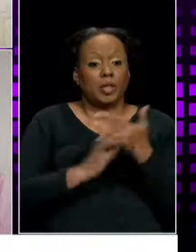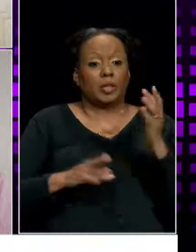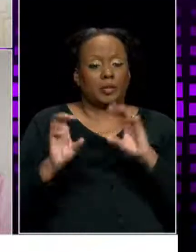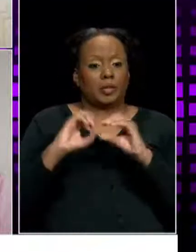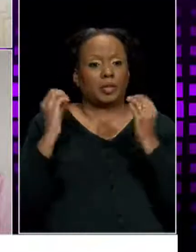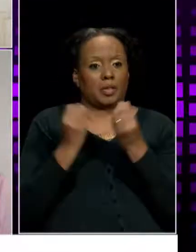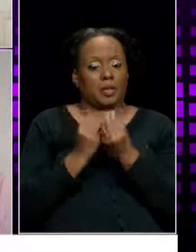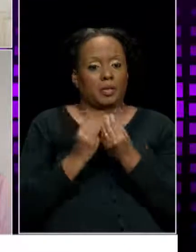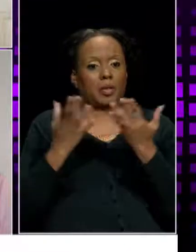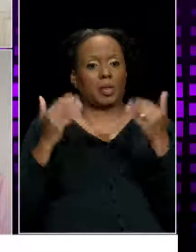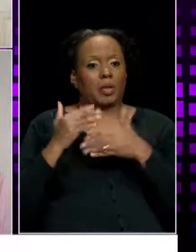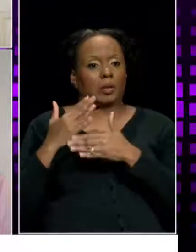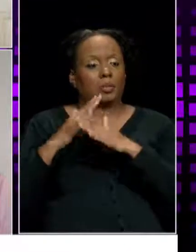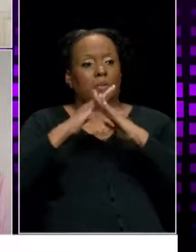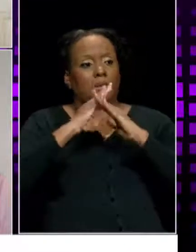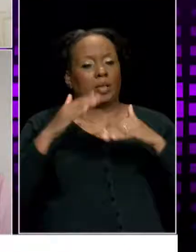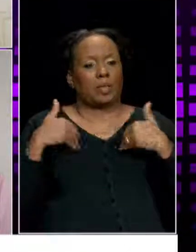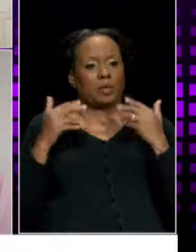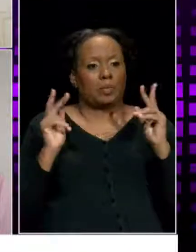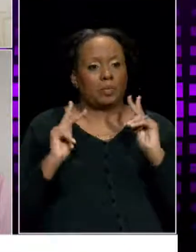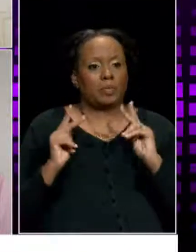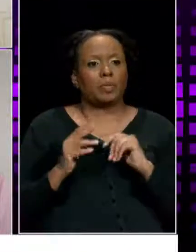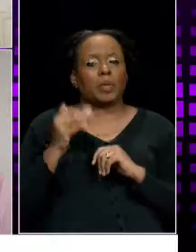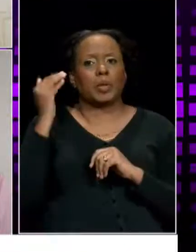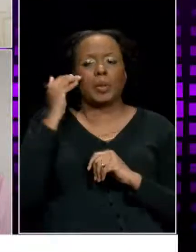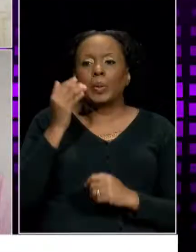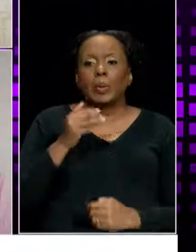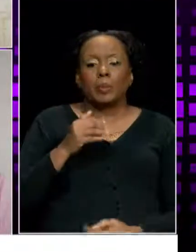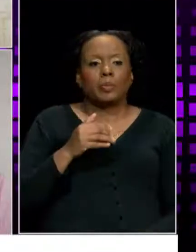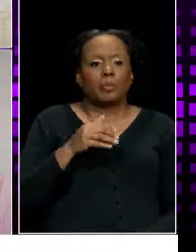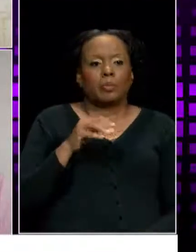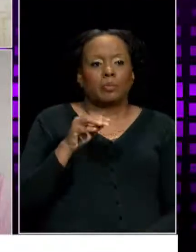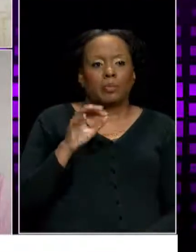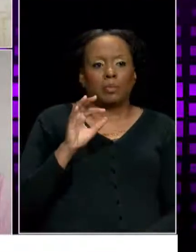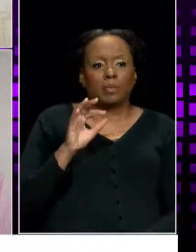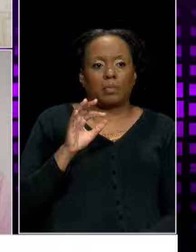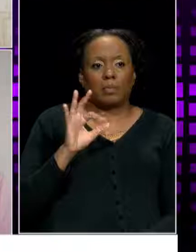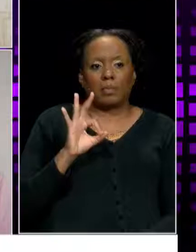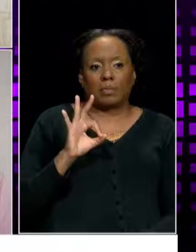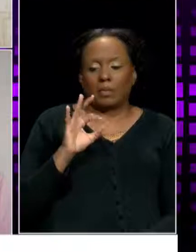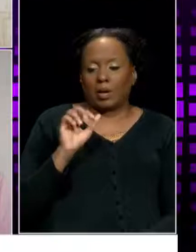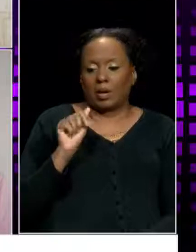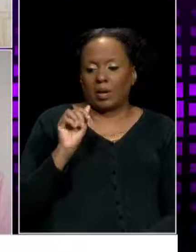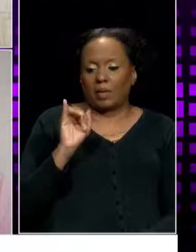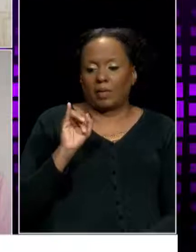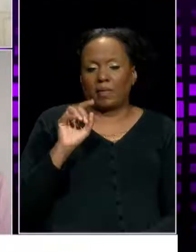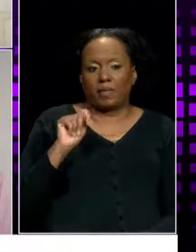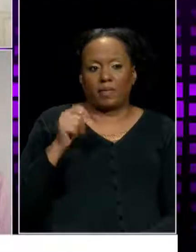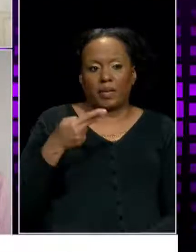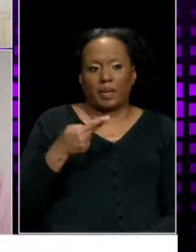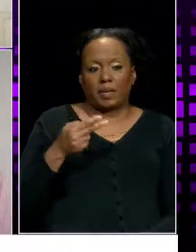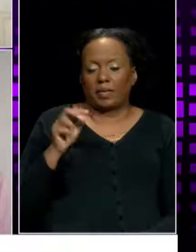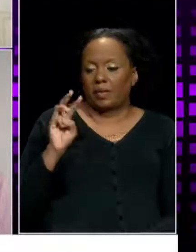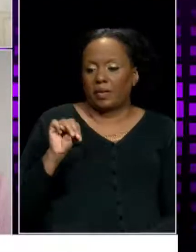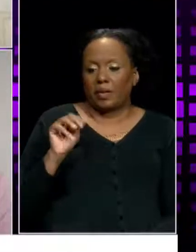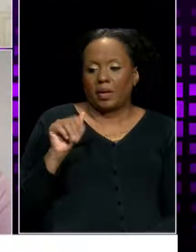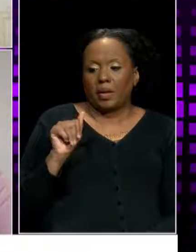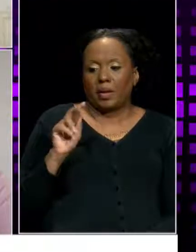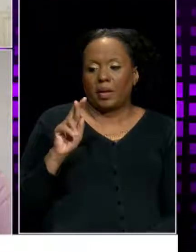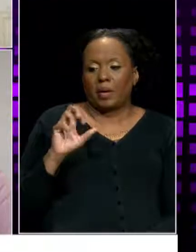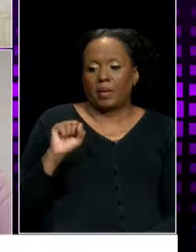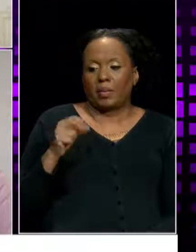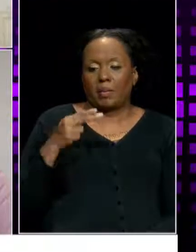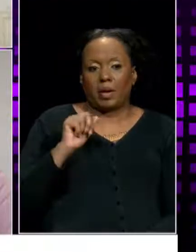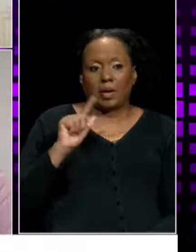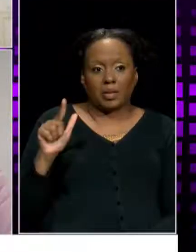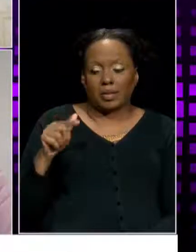young persons. So we have the Faith Marshall Harris helpline that children can call and report abuse if they're in those